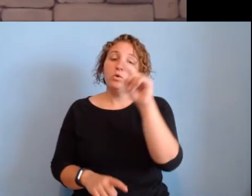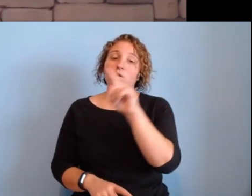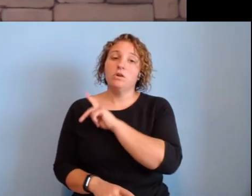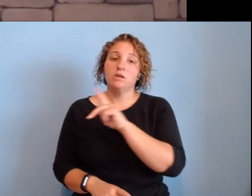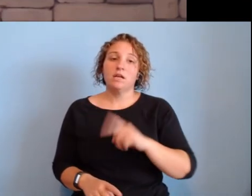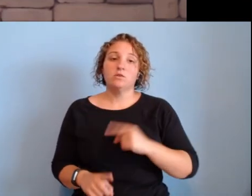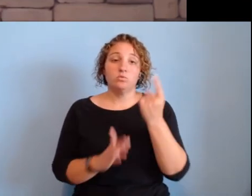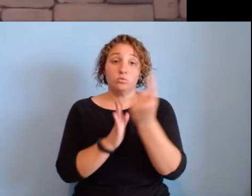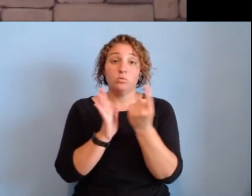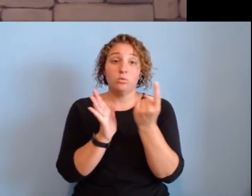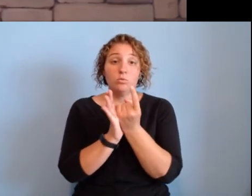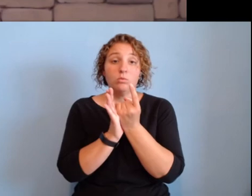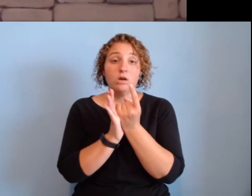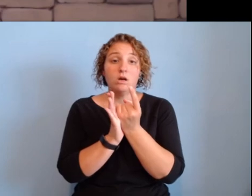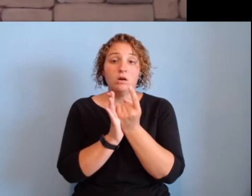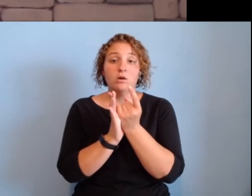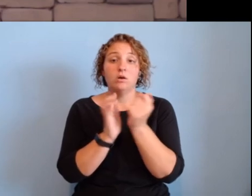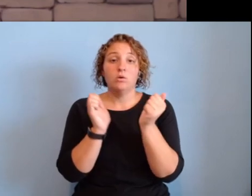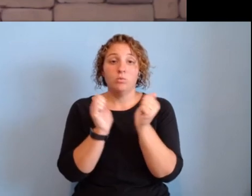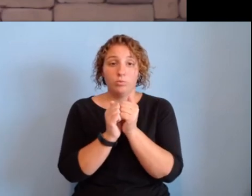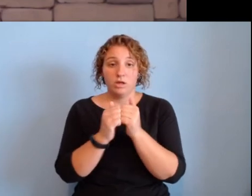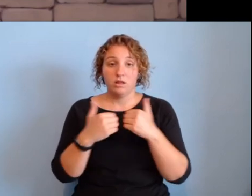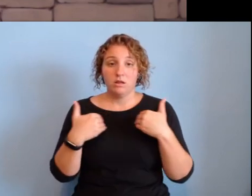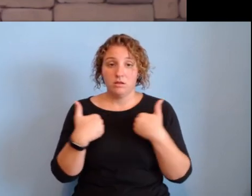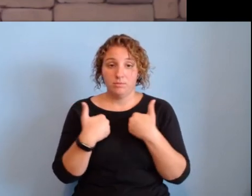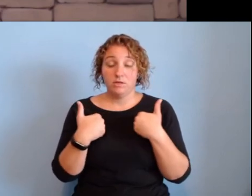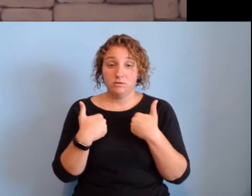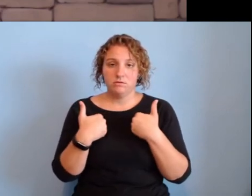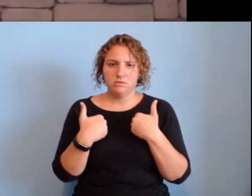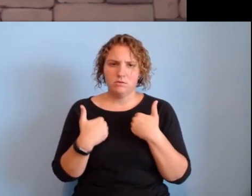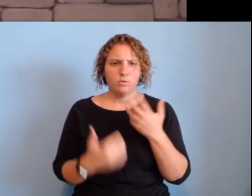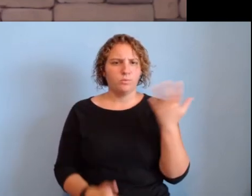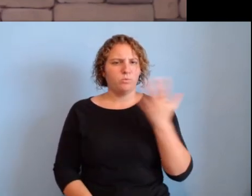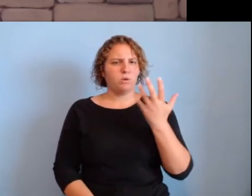with the beast. Wow.